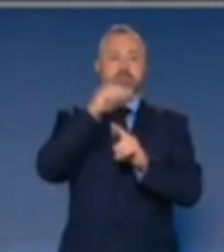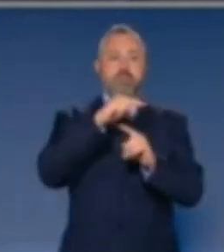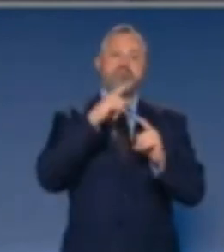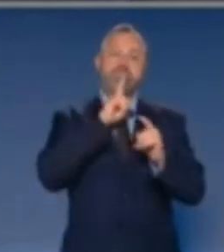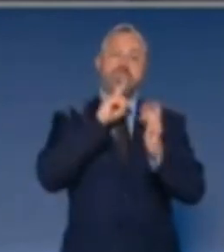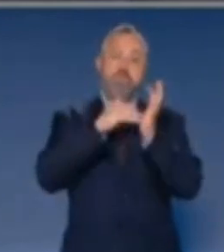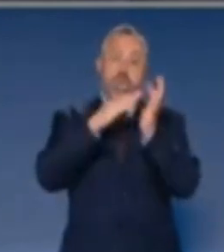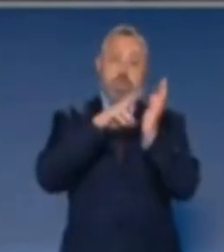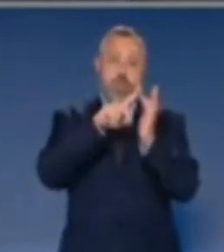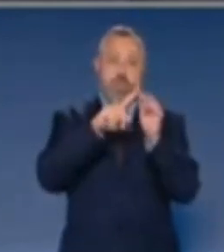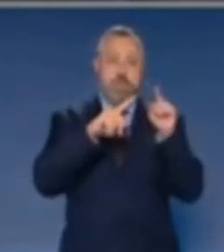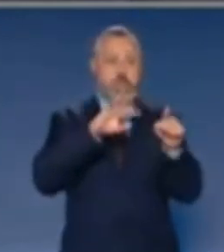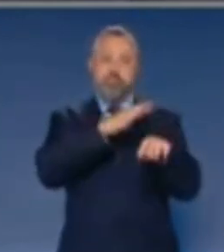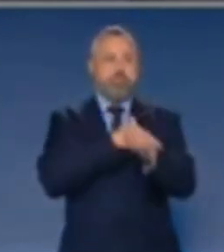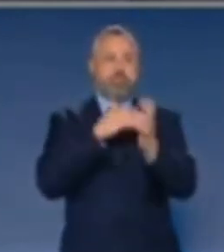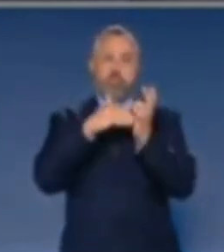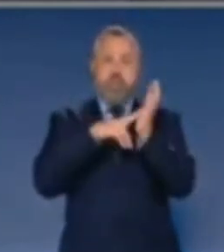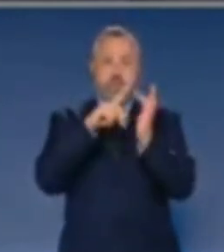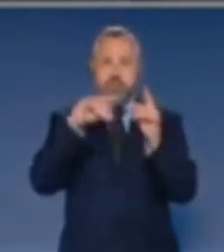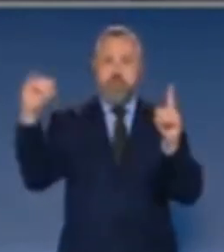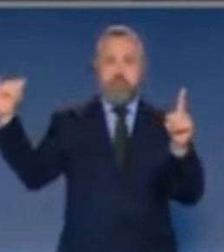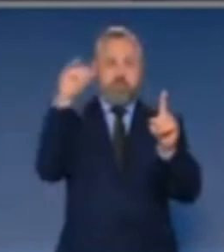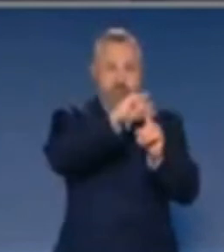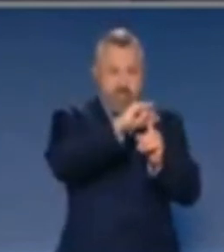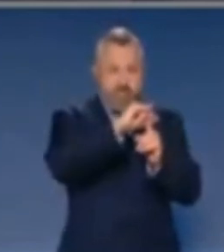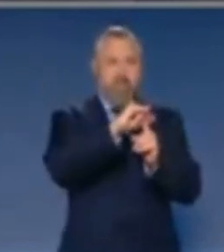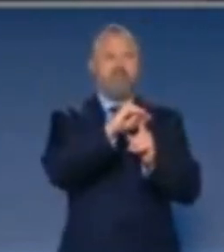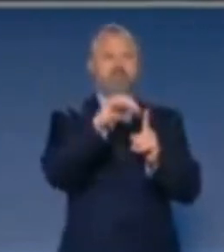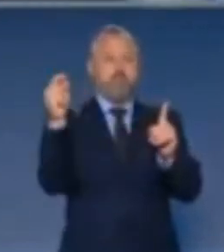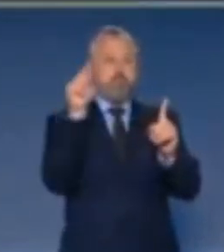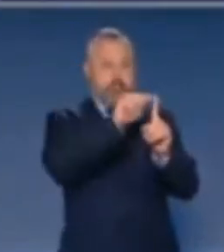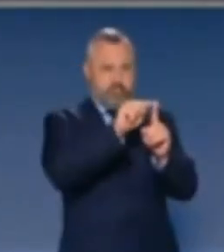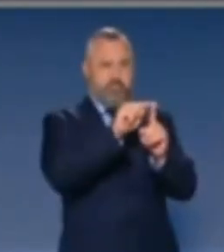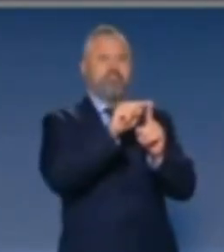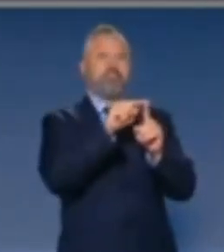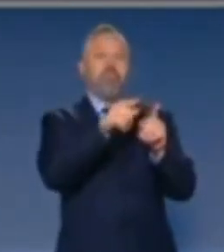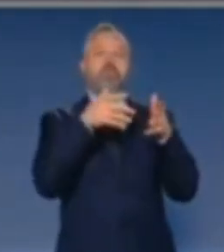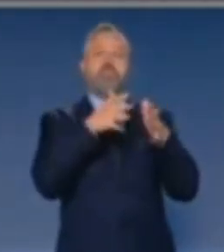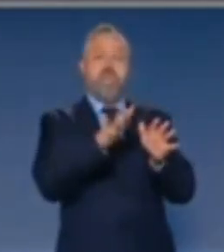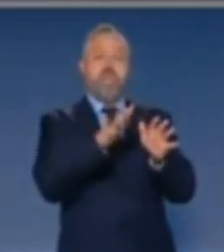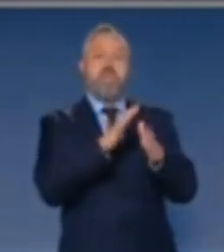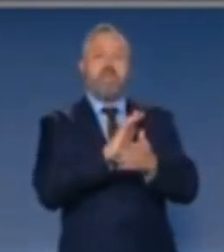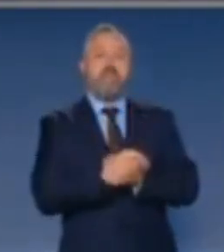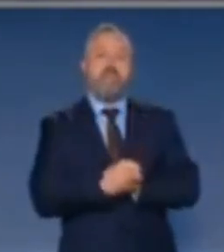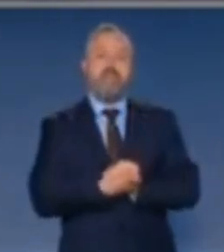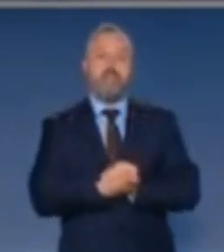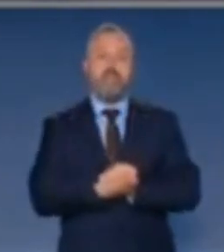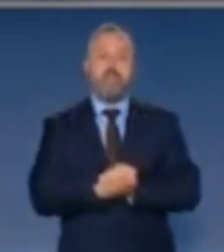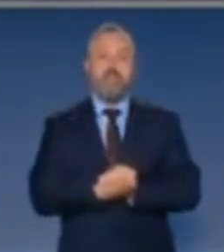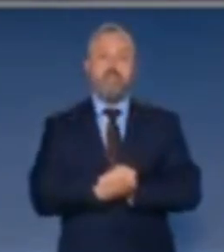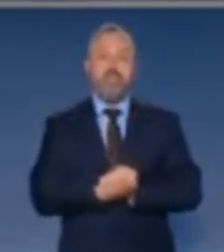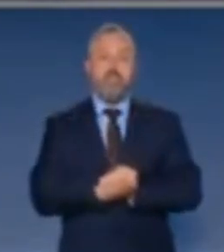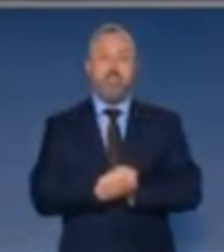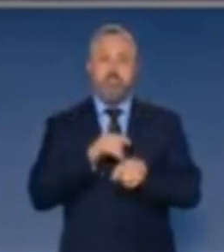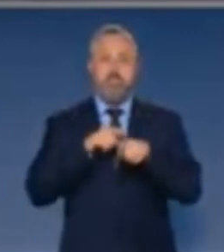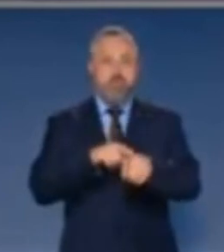in Australia for 14 days, as everybody else is on red zone flights. OK, I'm going to take three more. One, two, three.